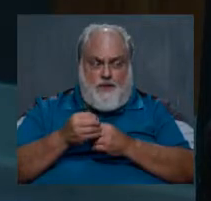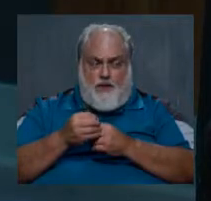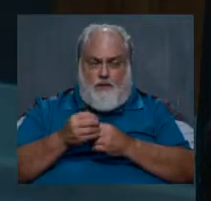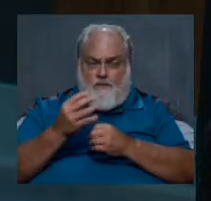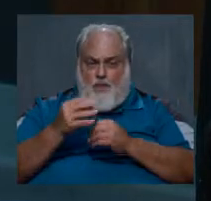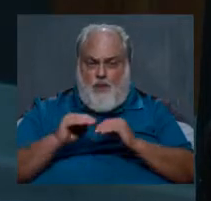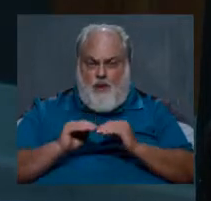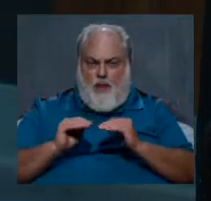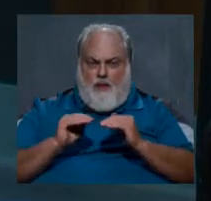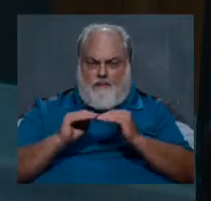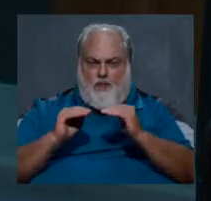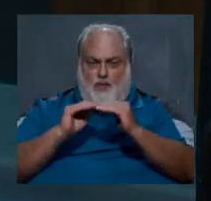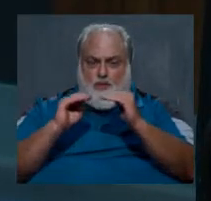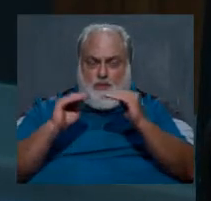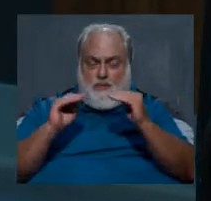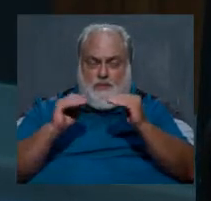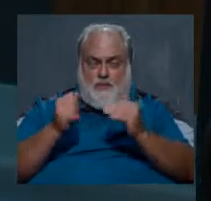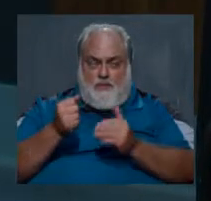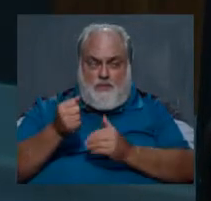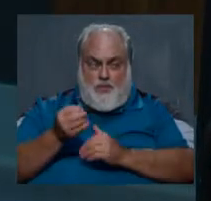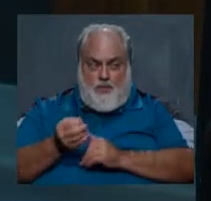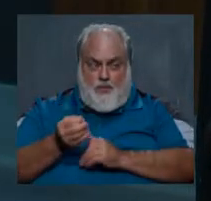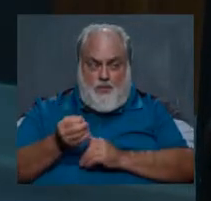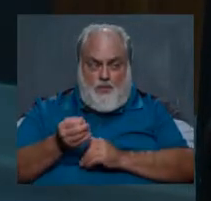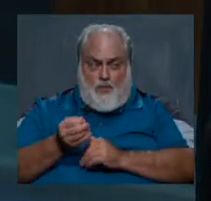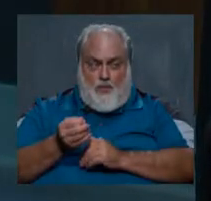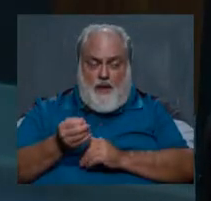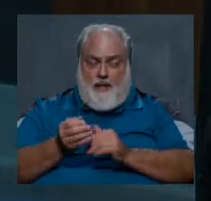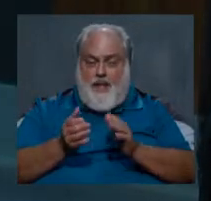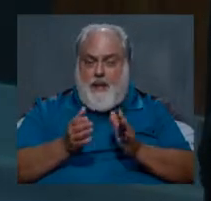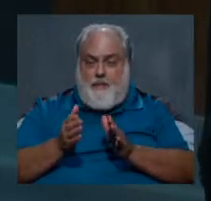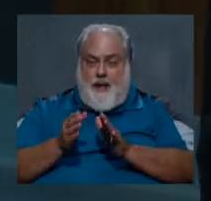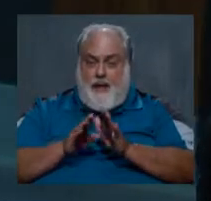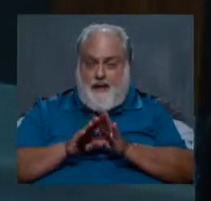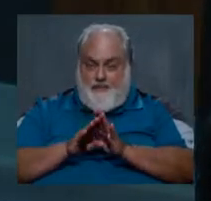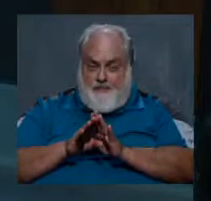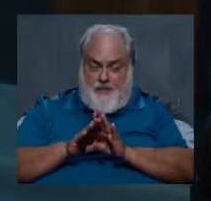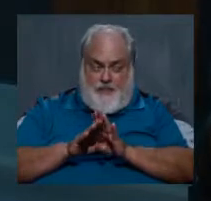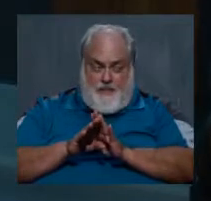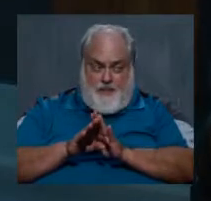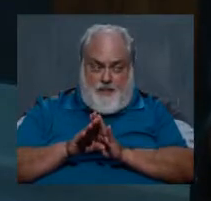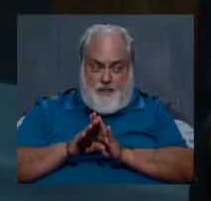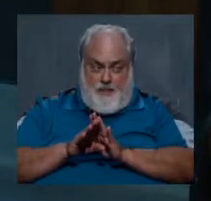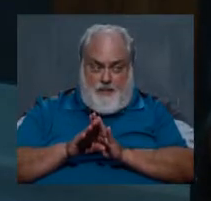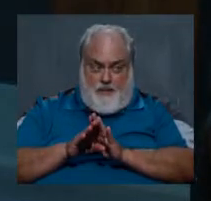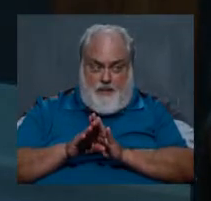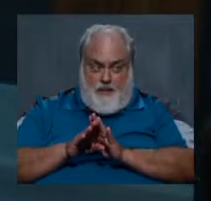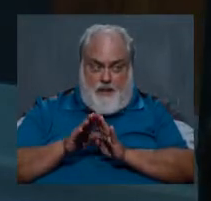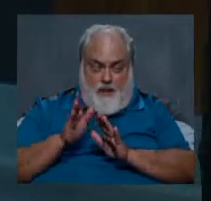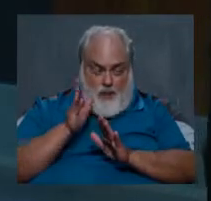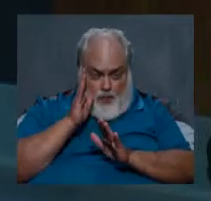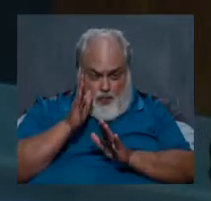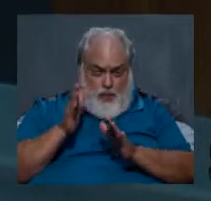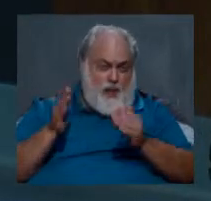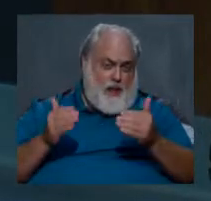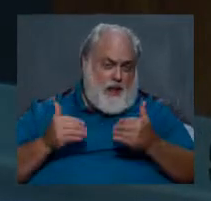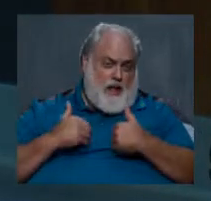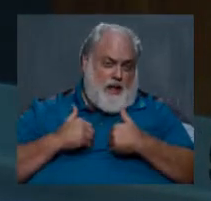levels. And that planned development is going to have